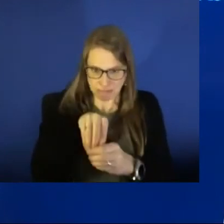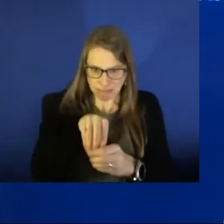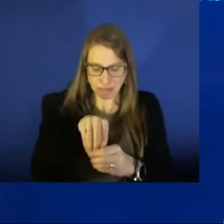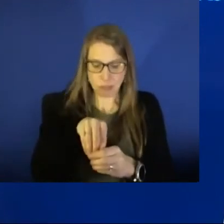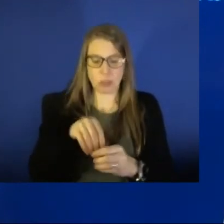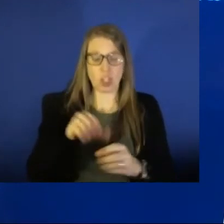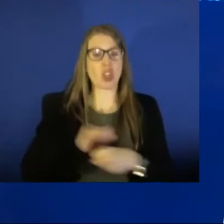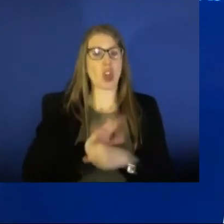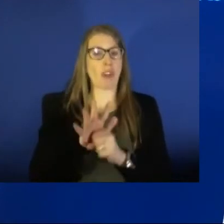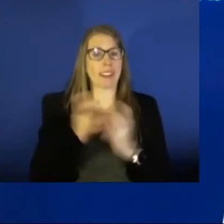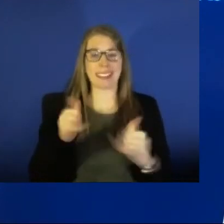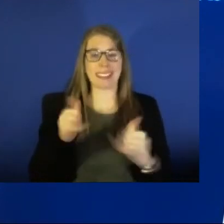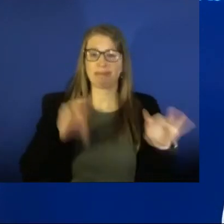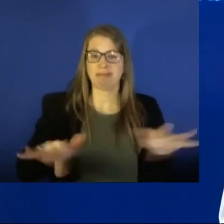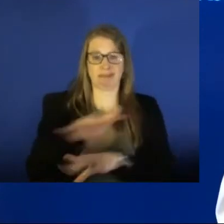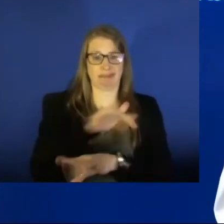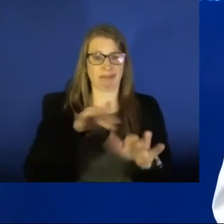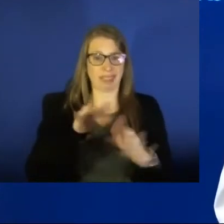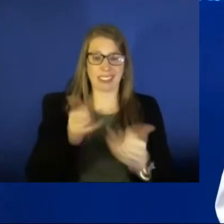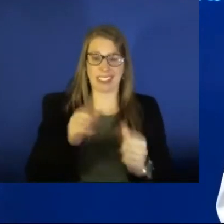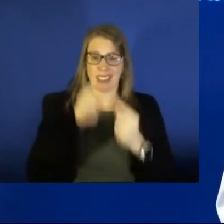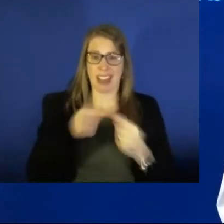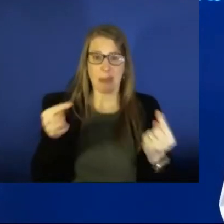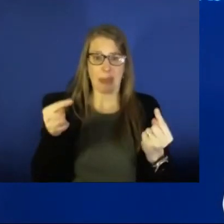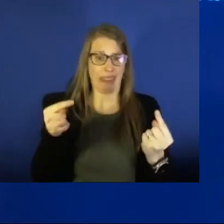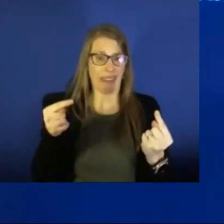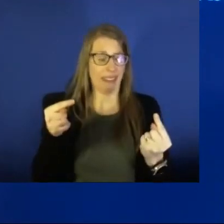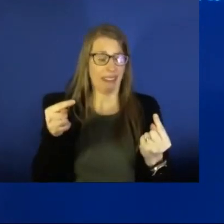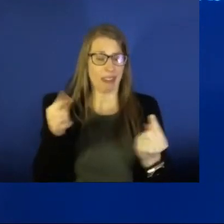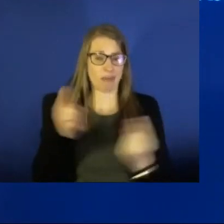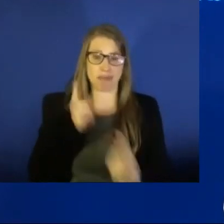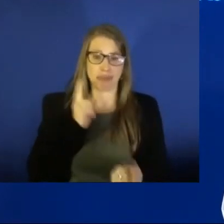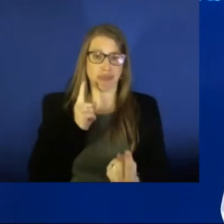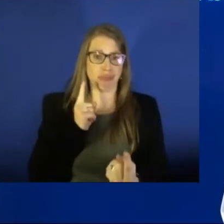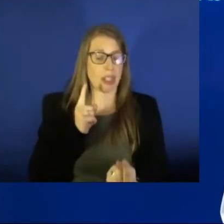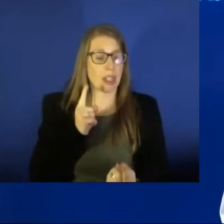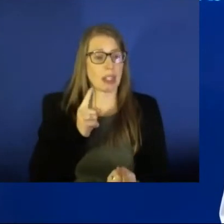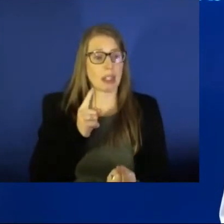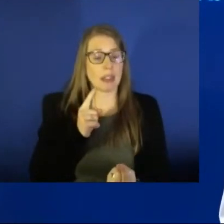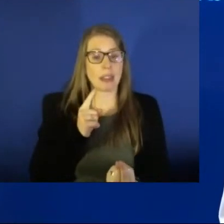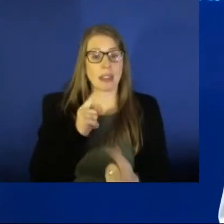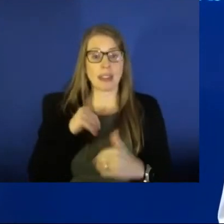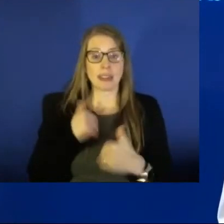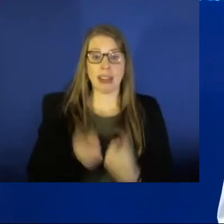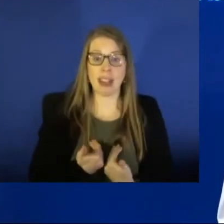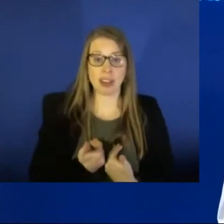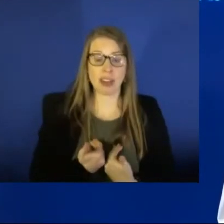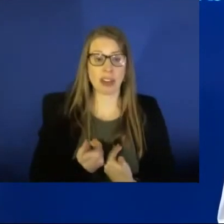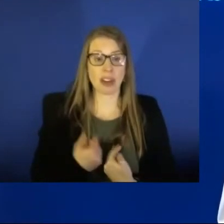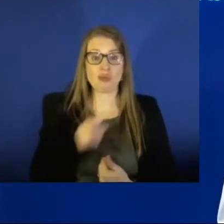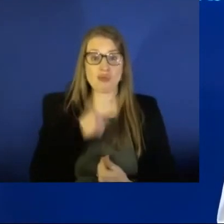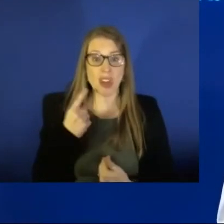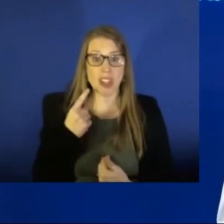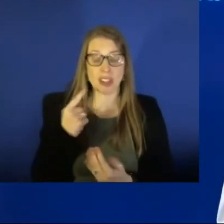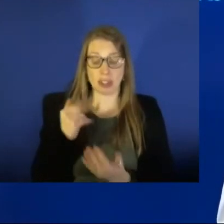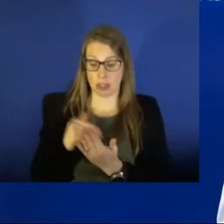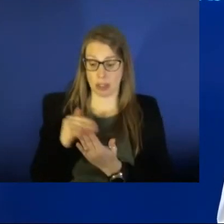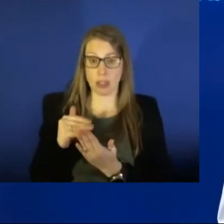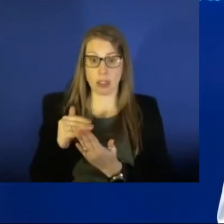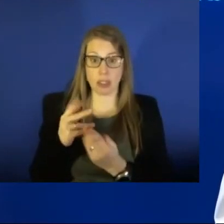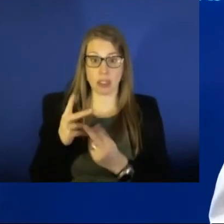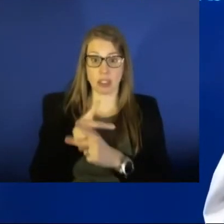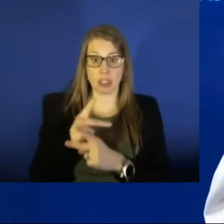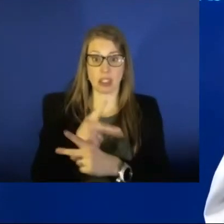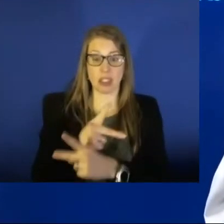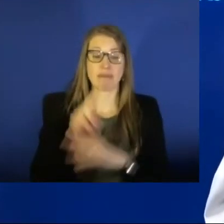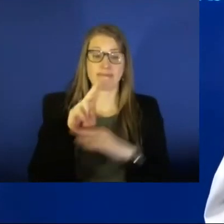It's still the enemy, and you've got to know that when things get higher and your risk profiles grow, then you probably put the mask back on. When the